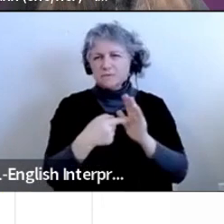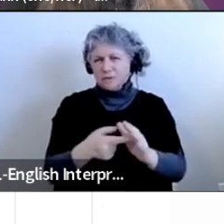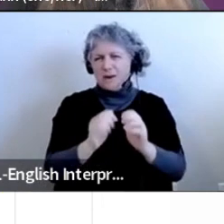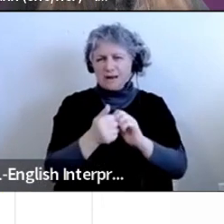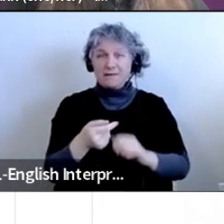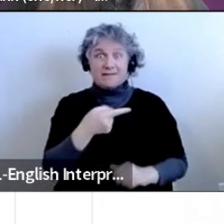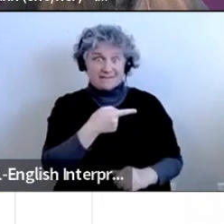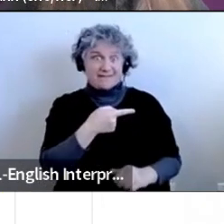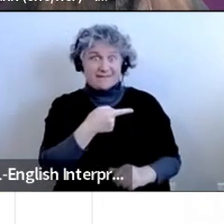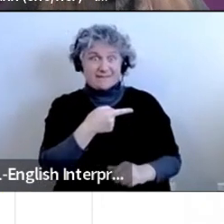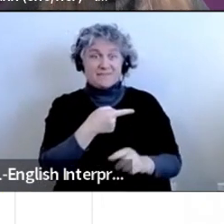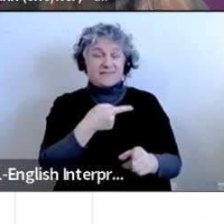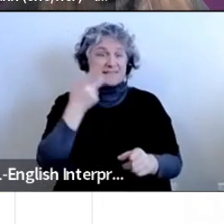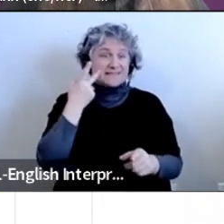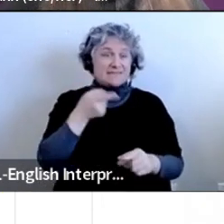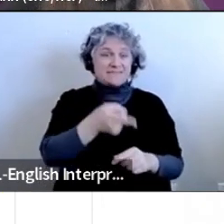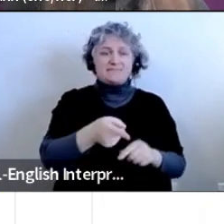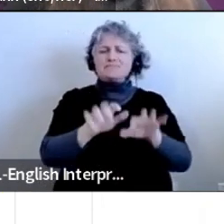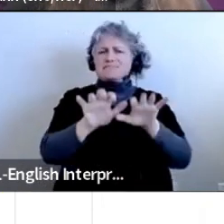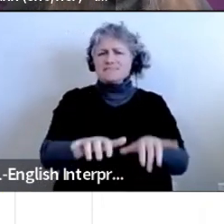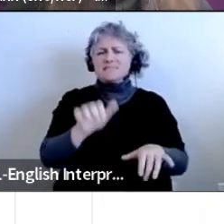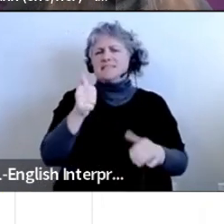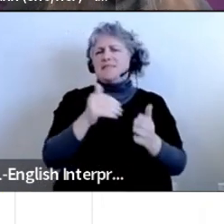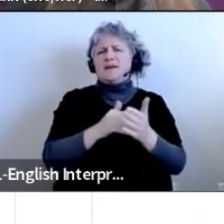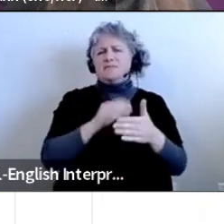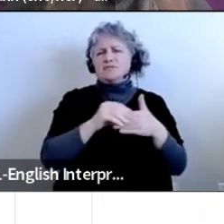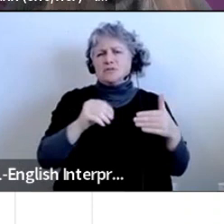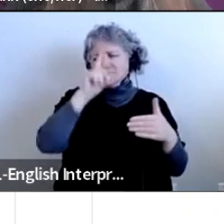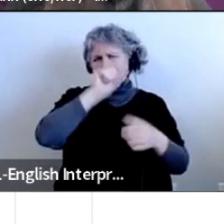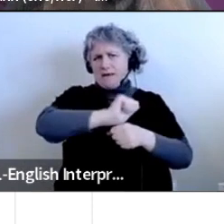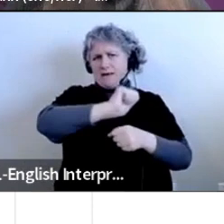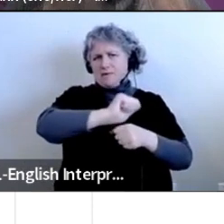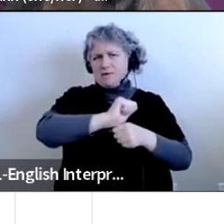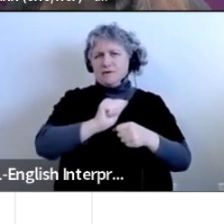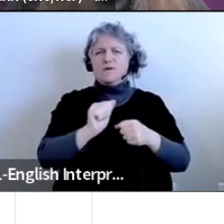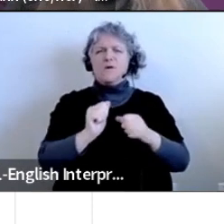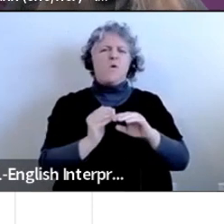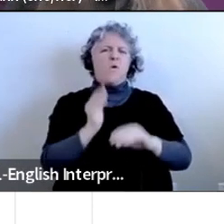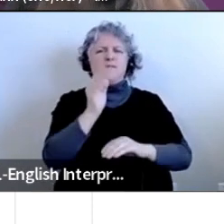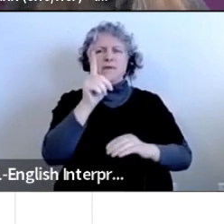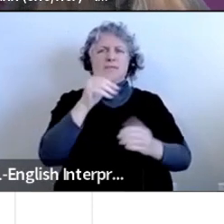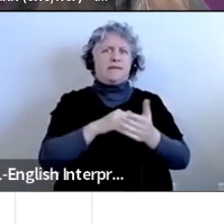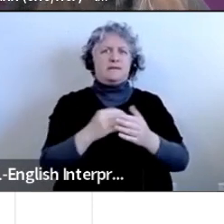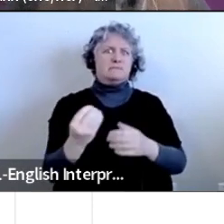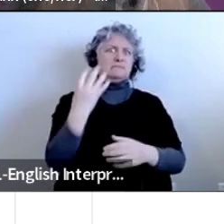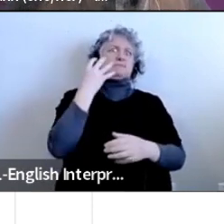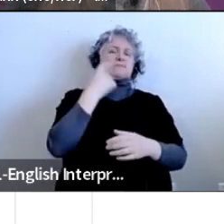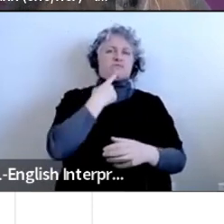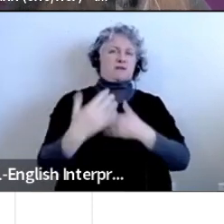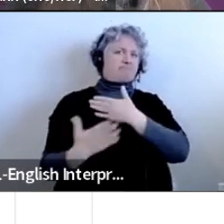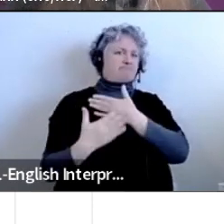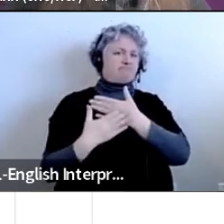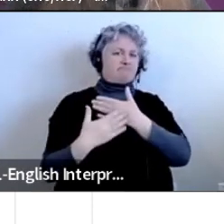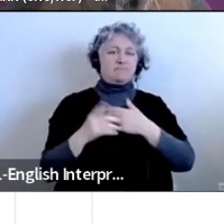here. So you'll see here, I've entered in $10,000 for labor, which is about $1,000 over the max. And it'll show